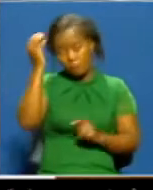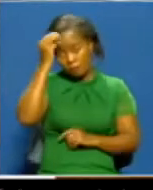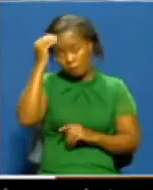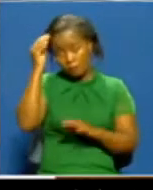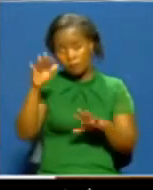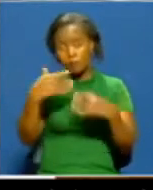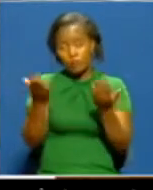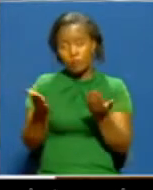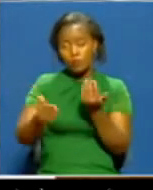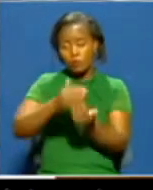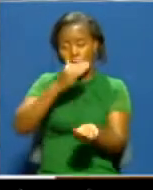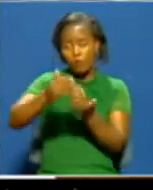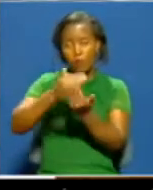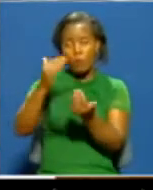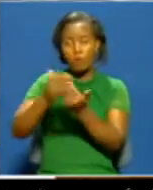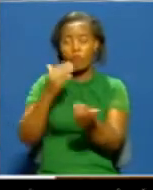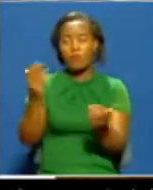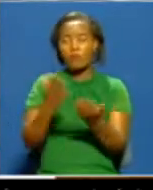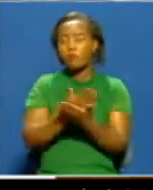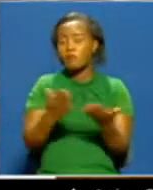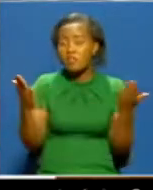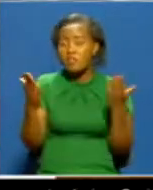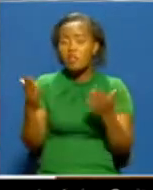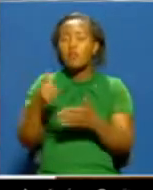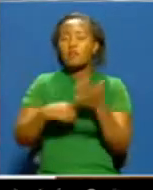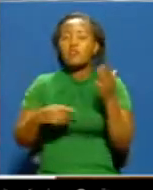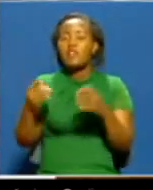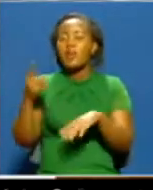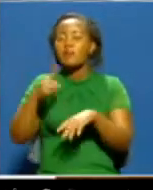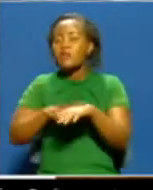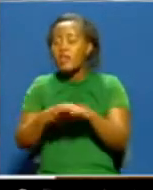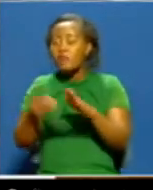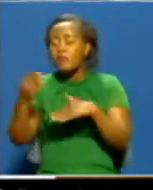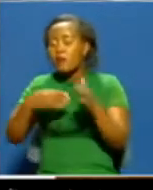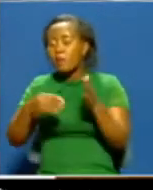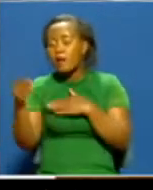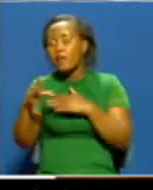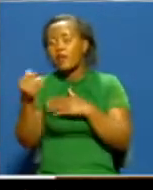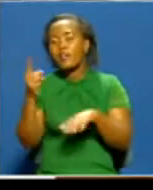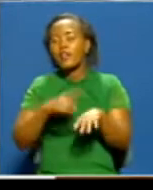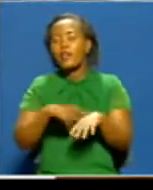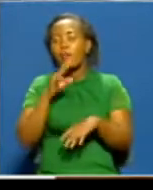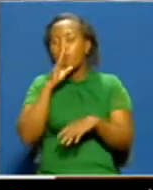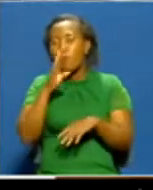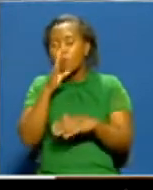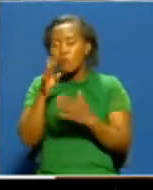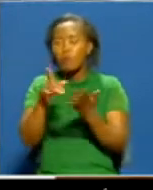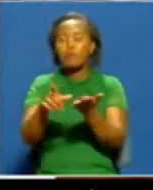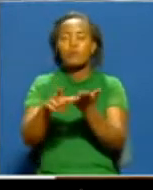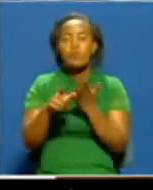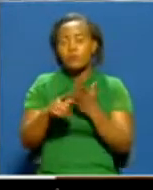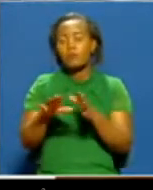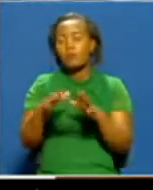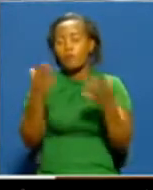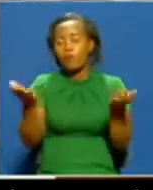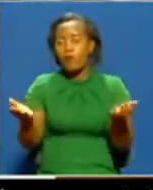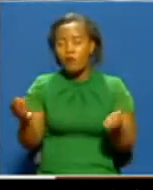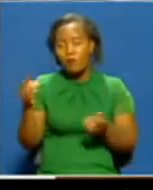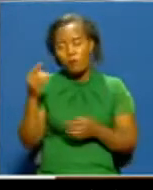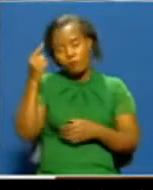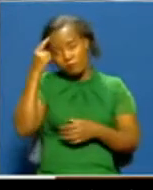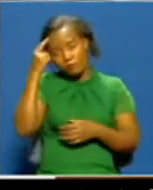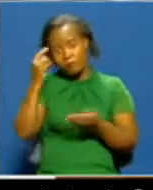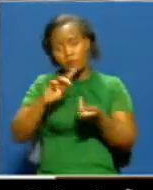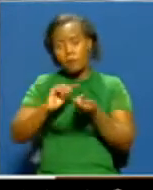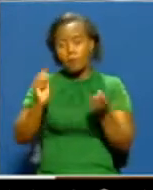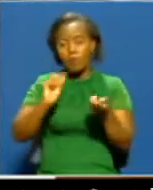services that sometimes we will buy, sometimes we will lease, you know, depending on how we see the changes happening to